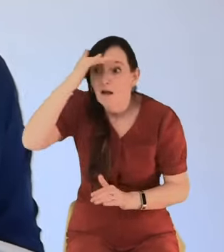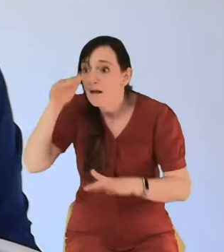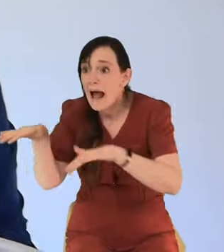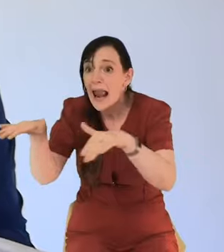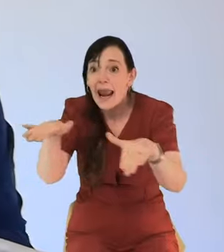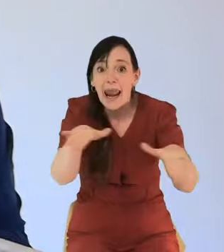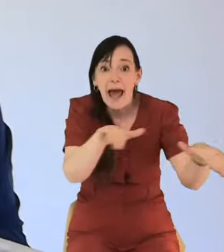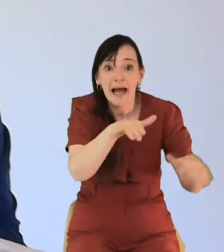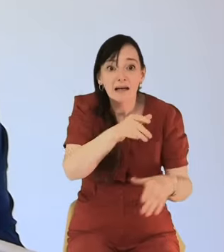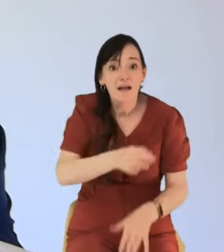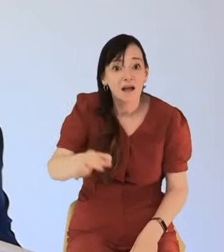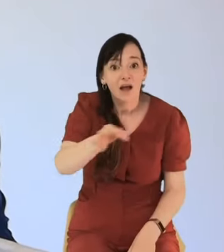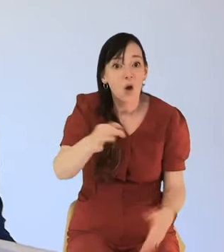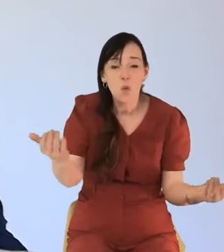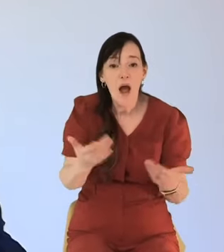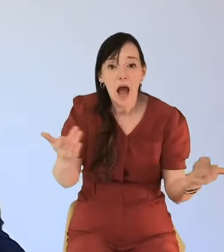going.